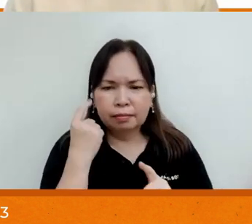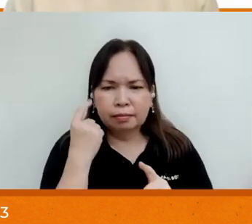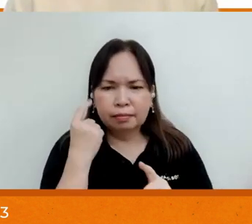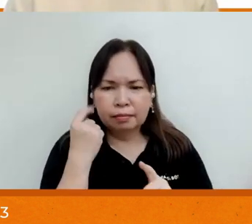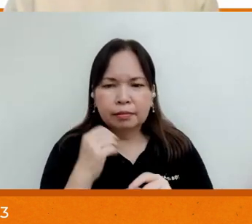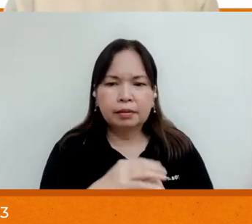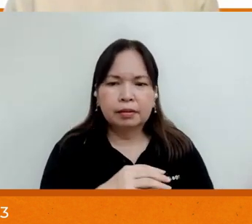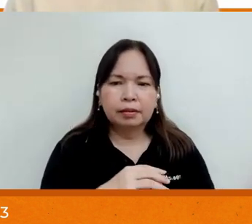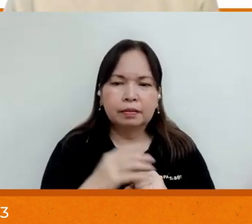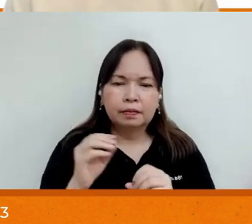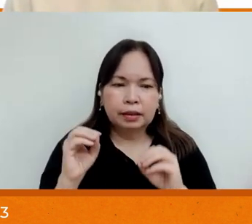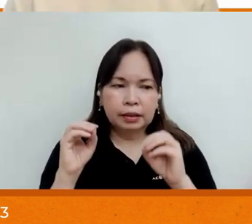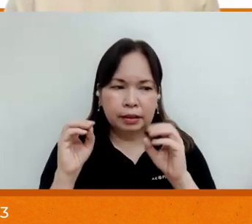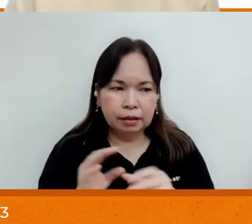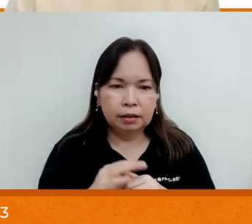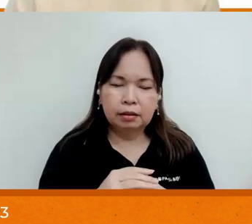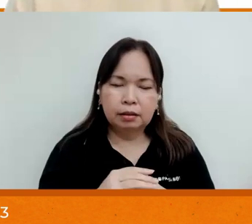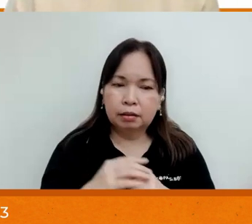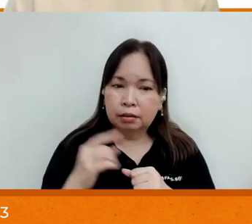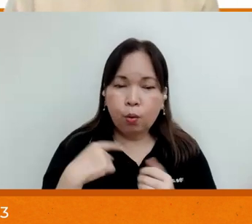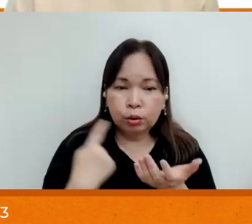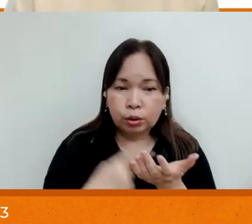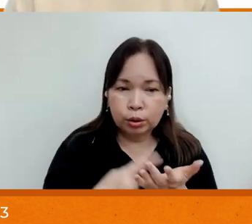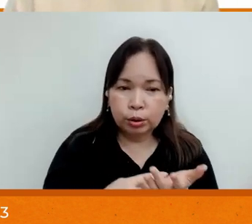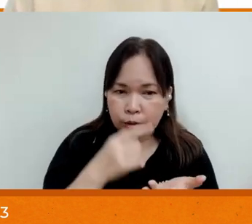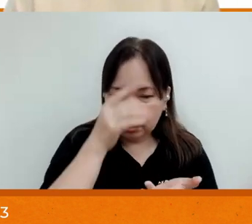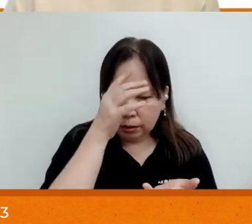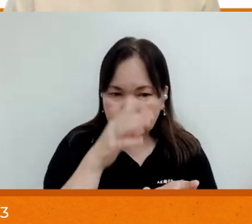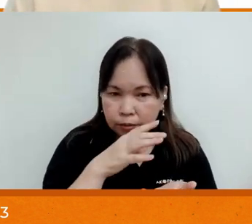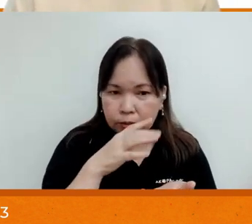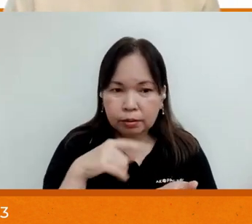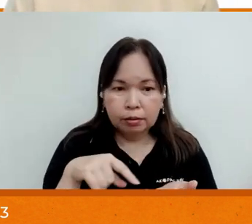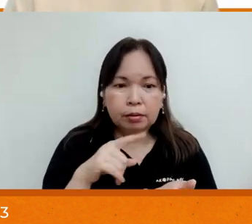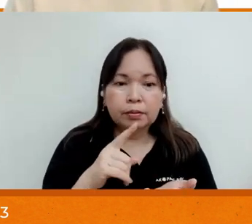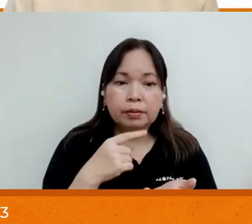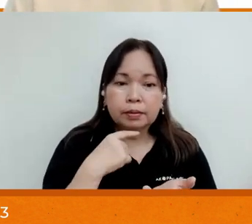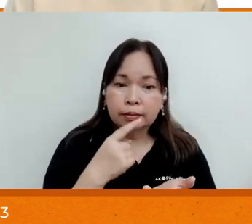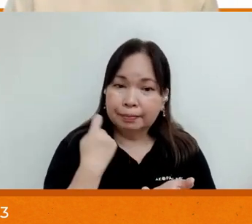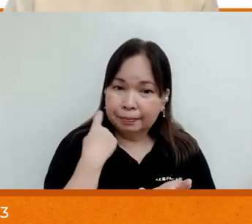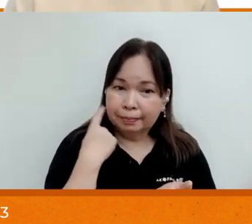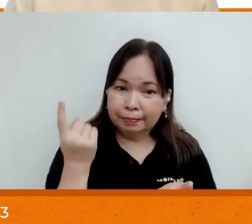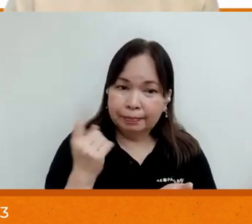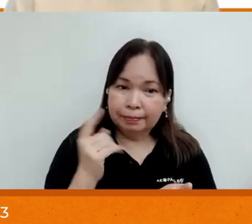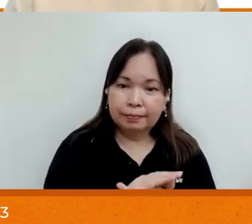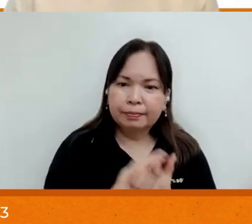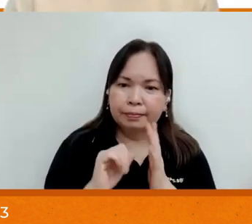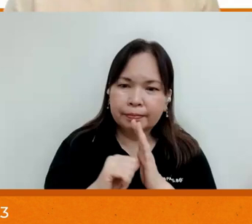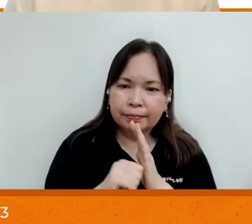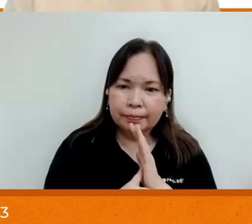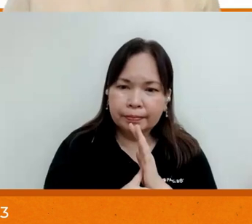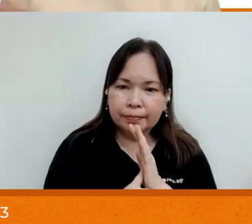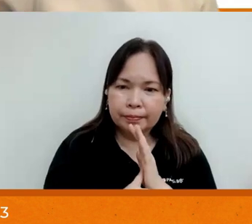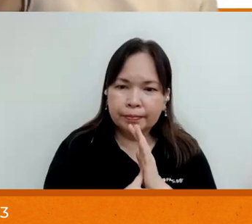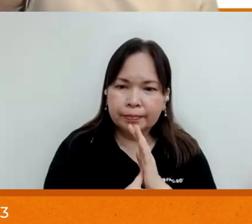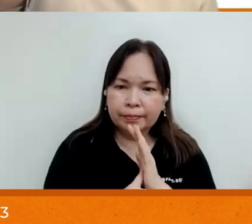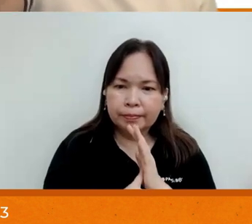difficult discussion with the parents. So to add lang to what Cherry said, highlighting also yung